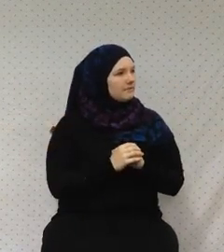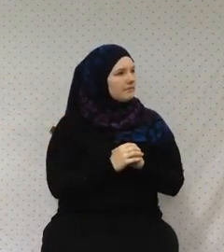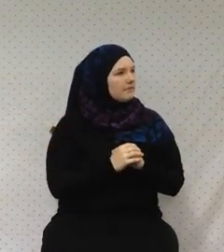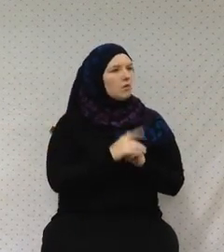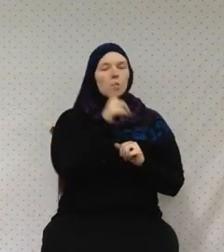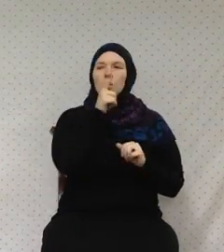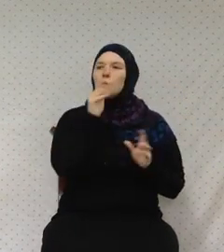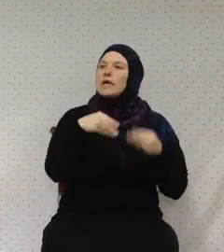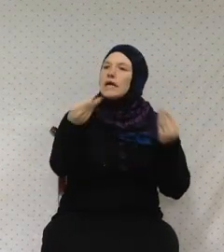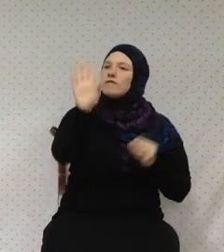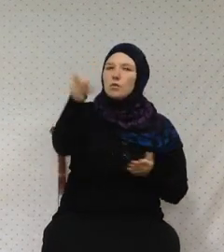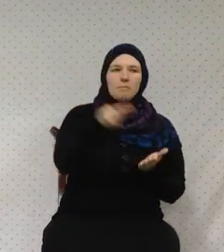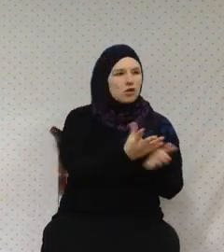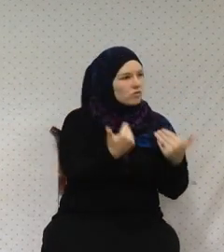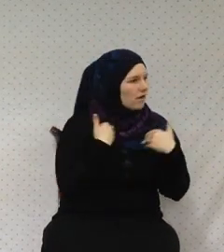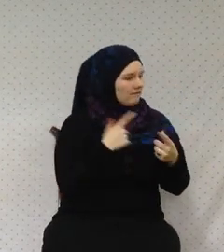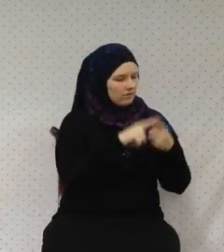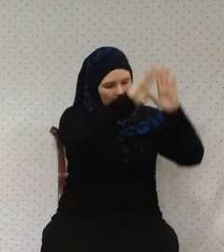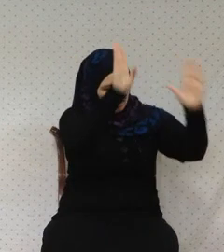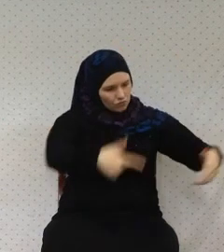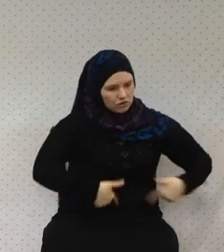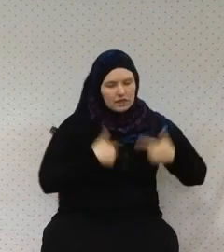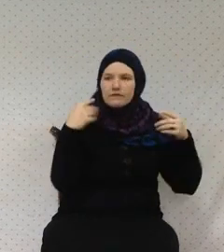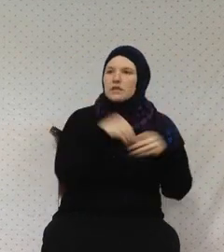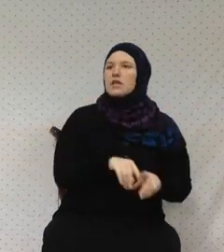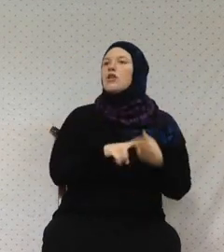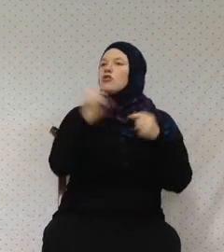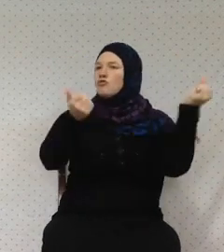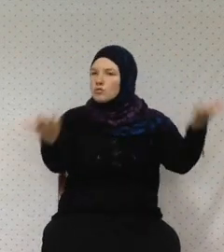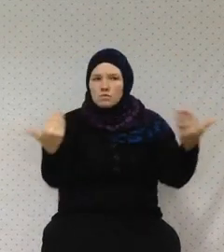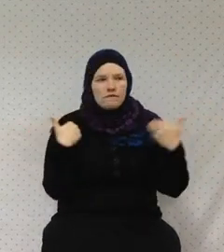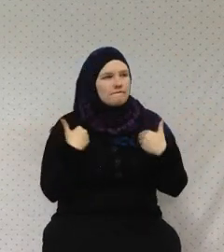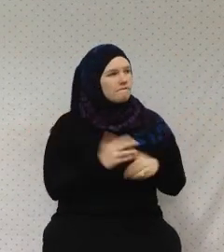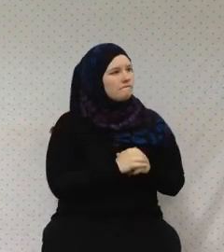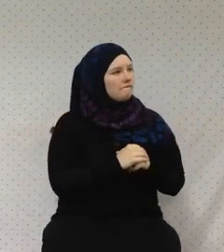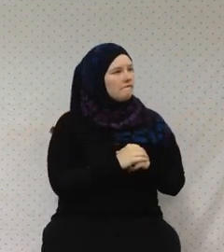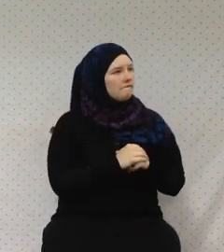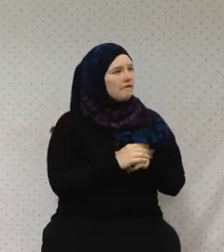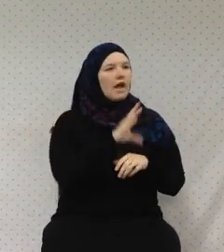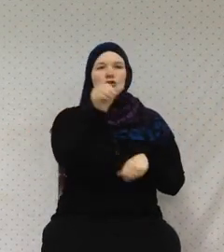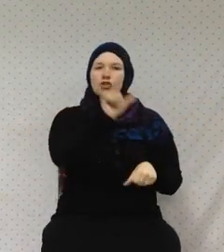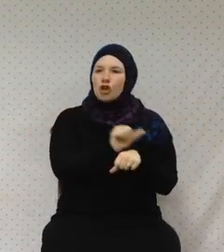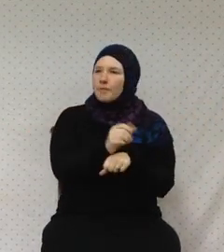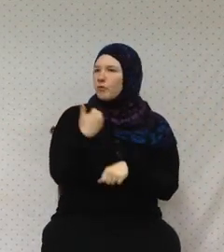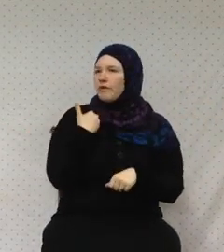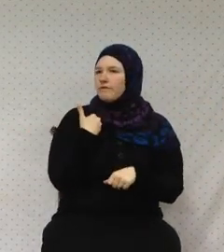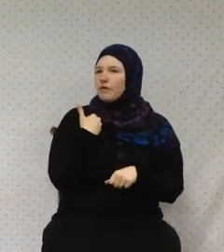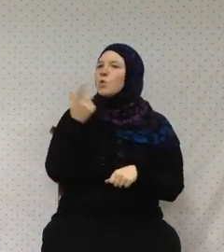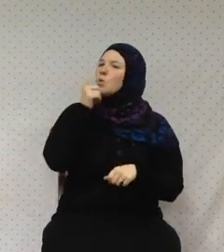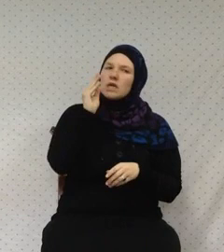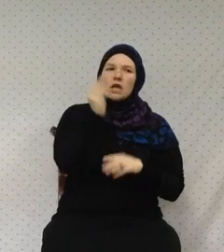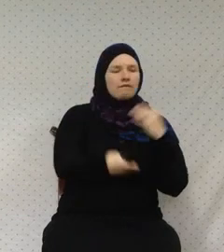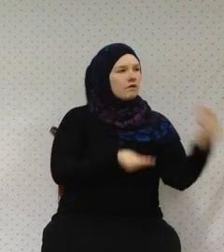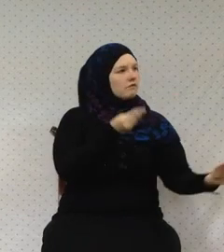Who gave you the wealth you have, the house you live in, the car you have, and the job you're holding, and